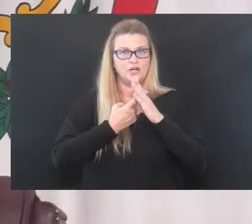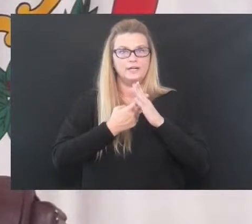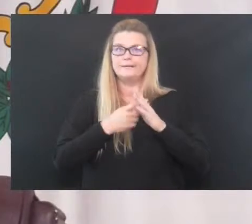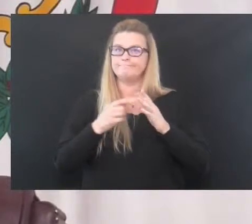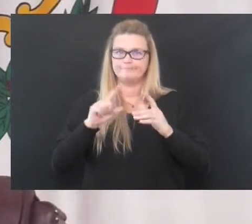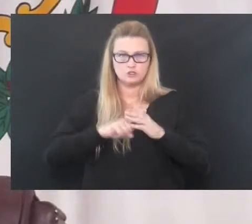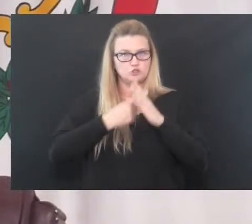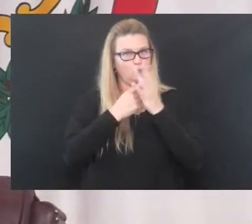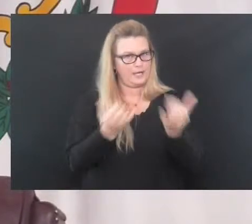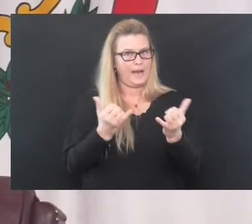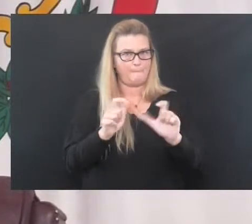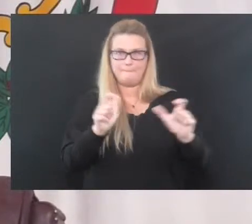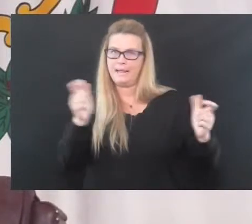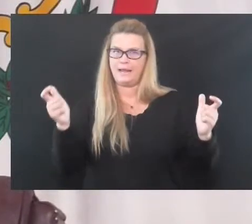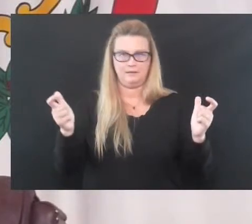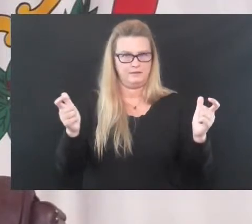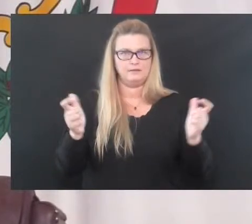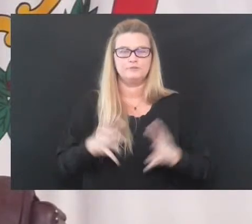way.